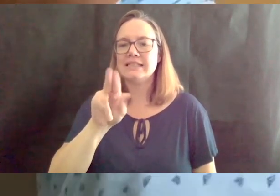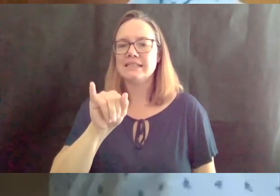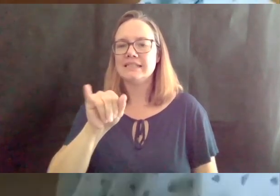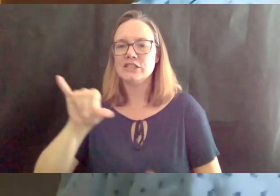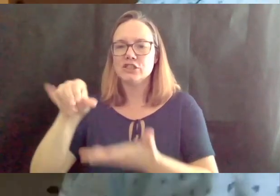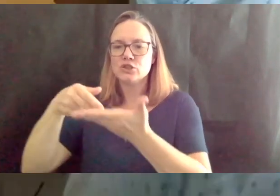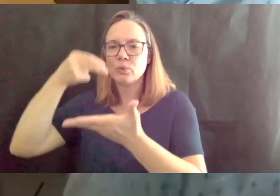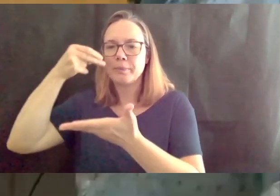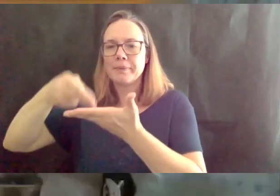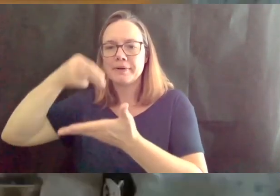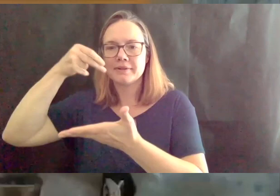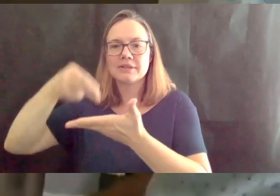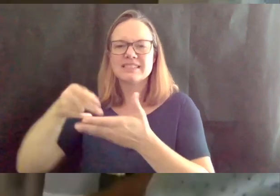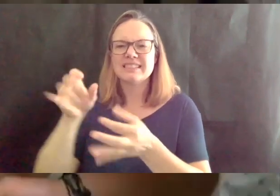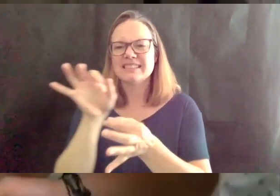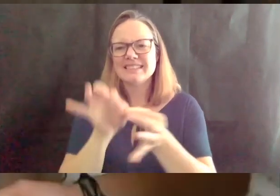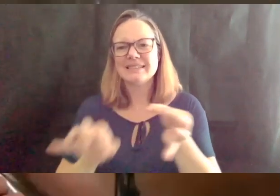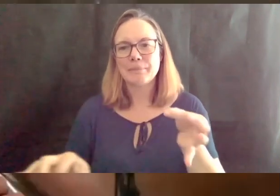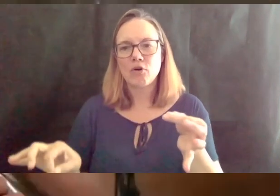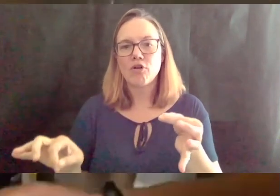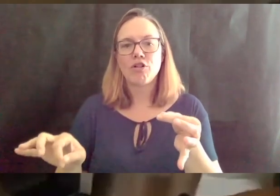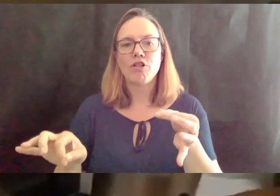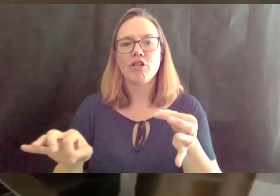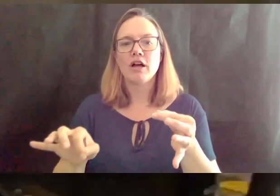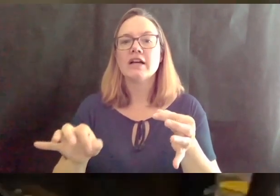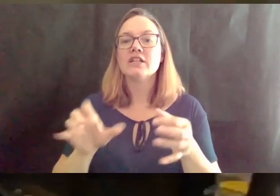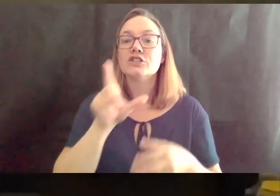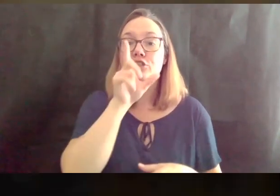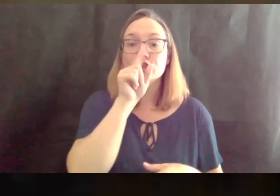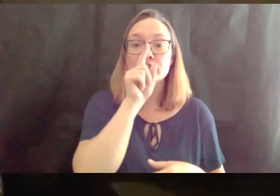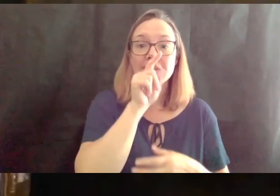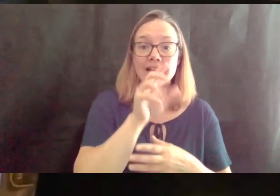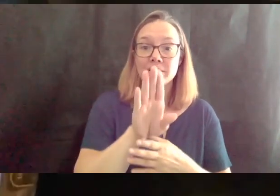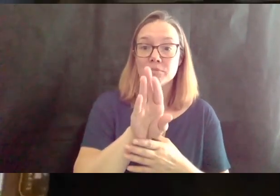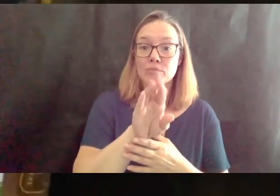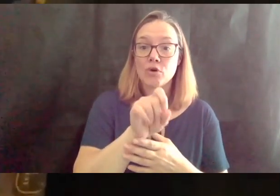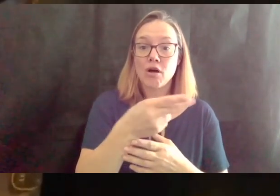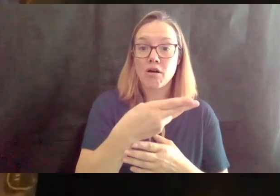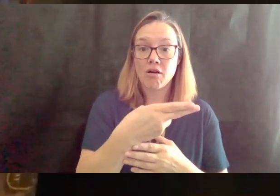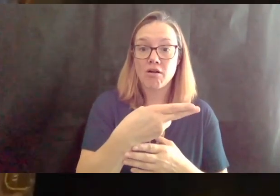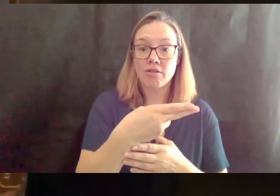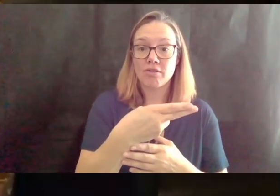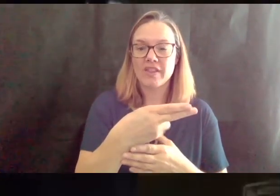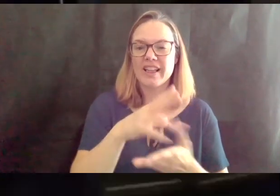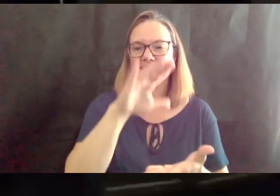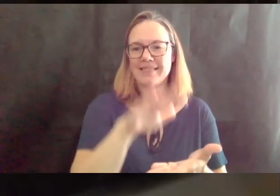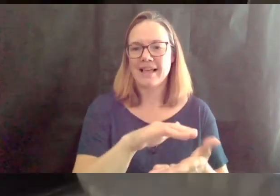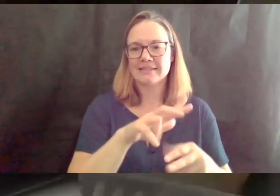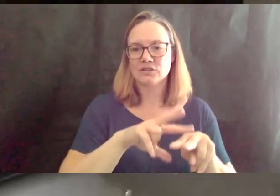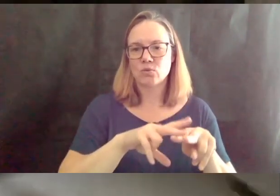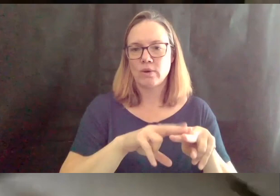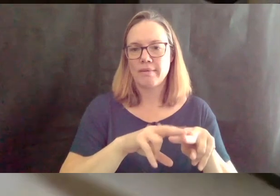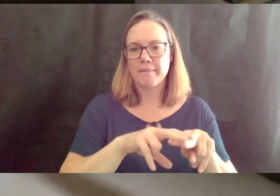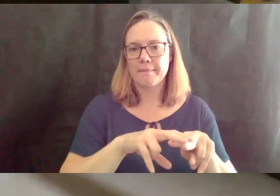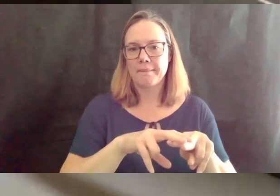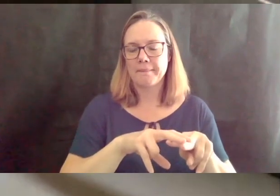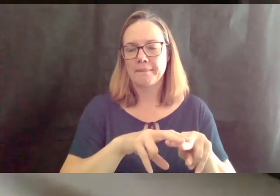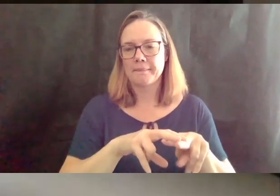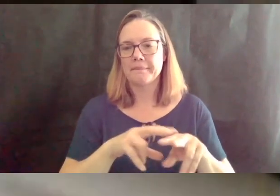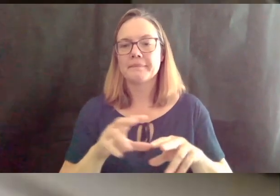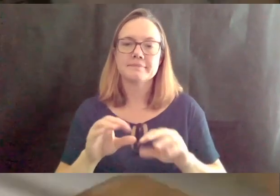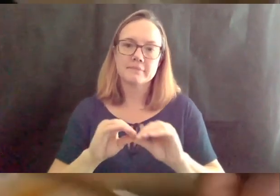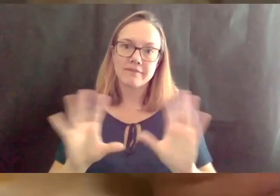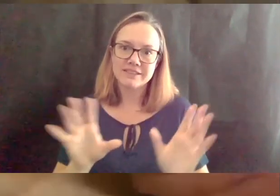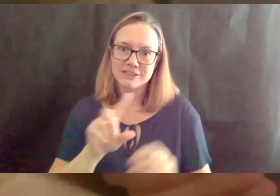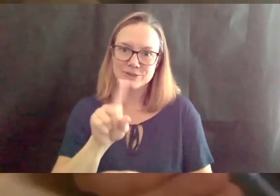Pretty simple ingredients. You're really just looking at chicken broth. I have some reduced sodium chicken broth here today. Obviously your